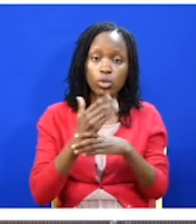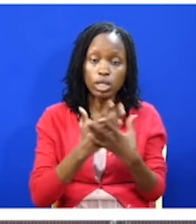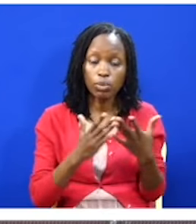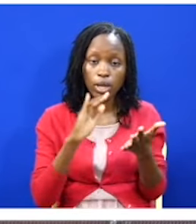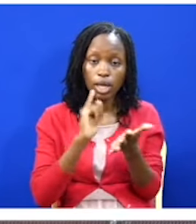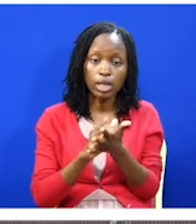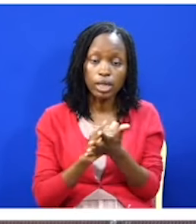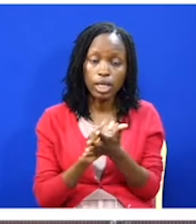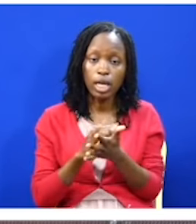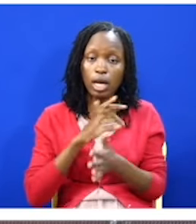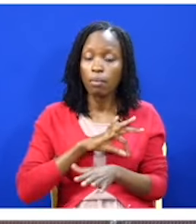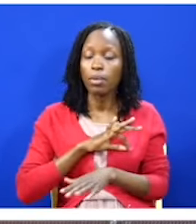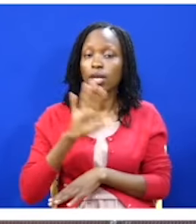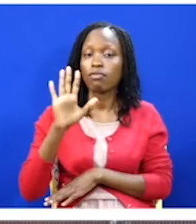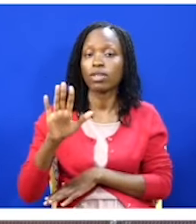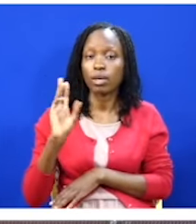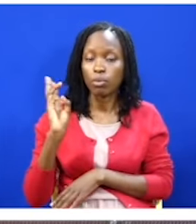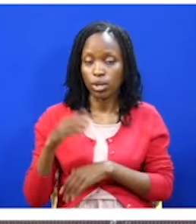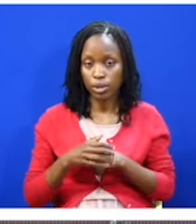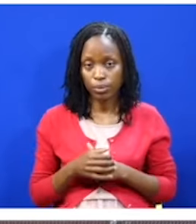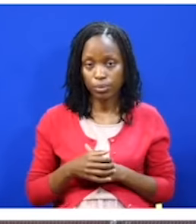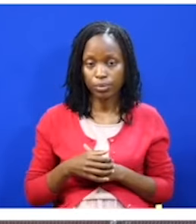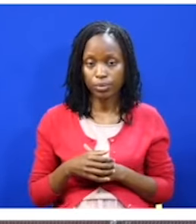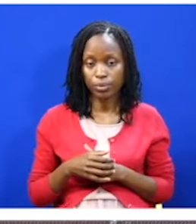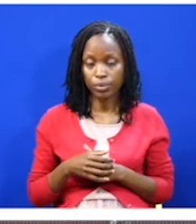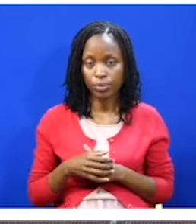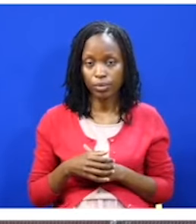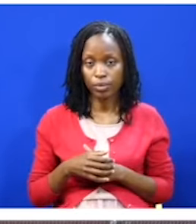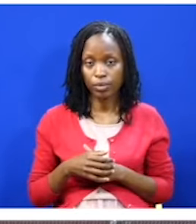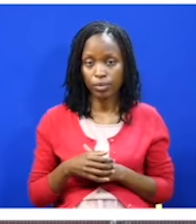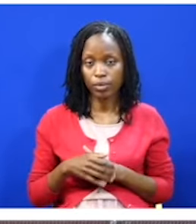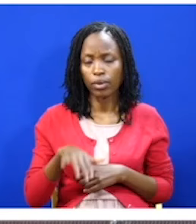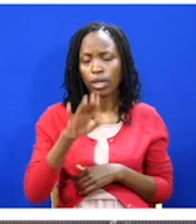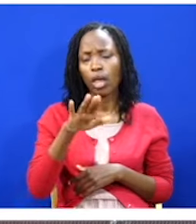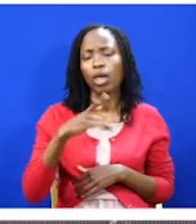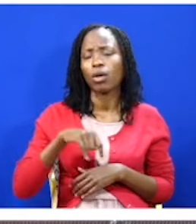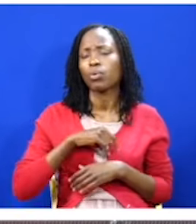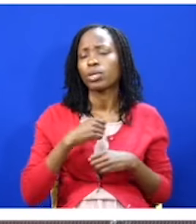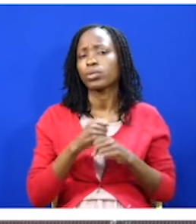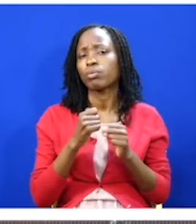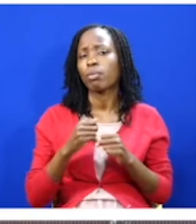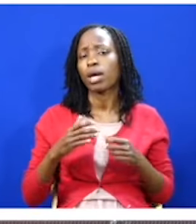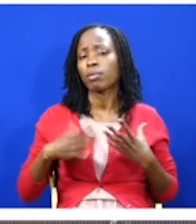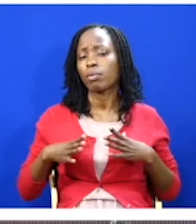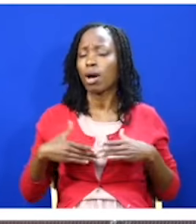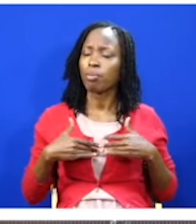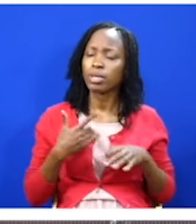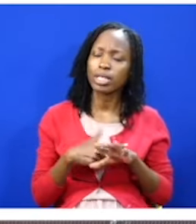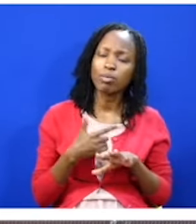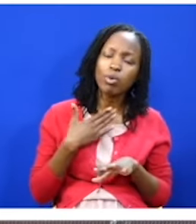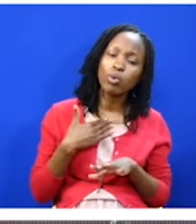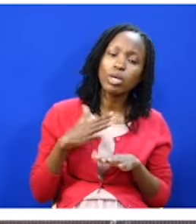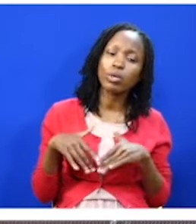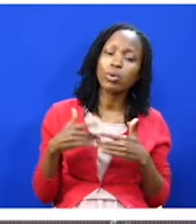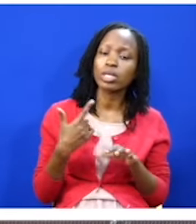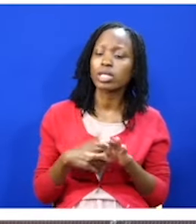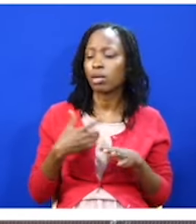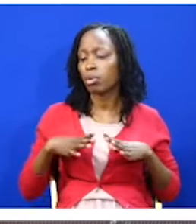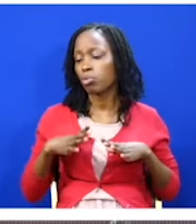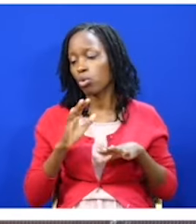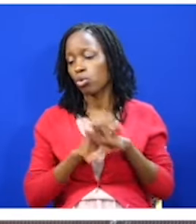would be for their benefit. Now, are we only to please people when we feel like it or when people treat us